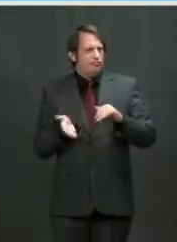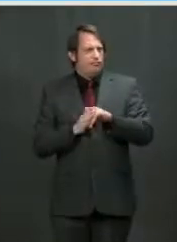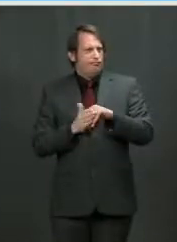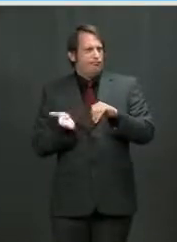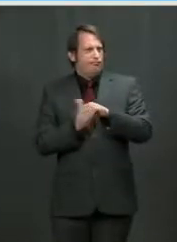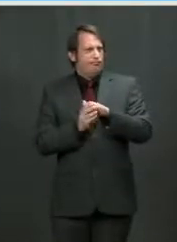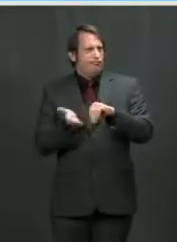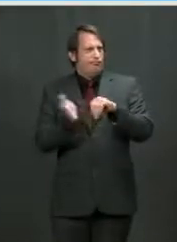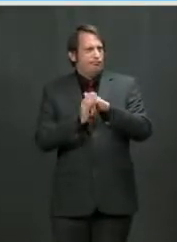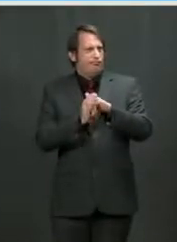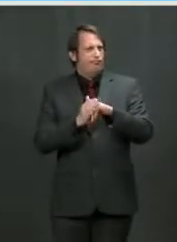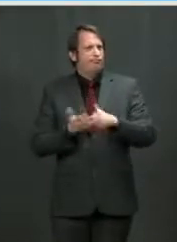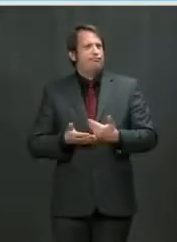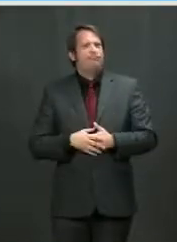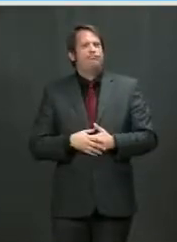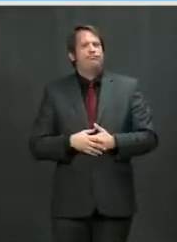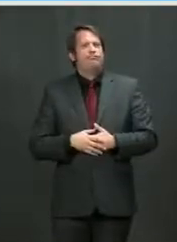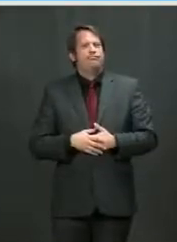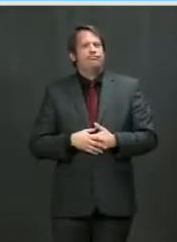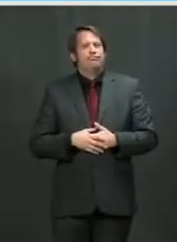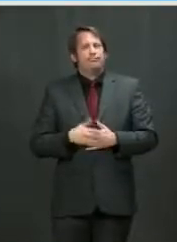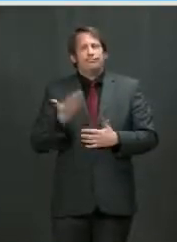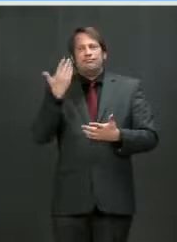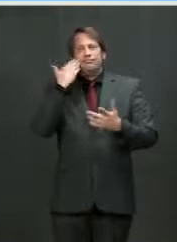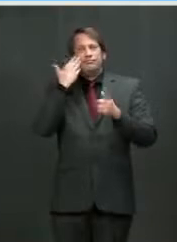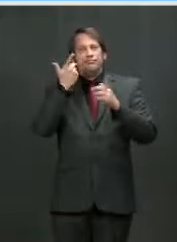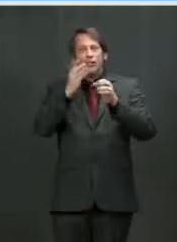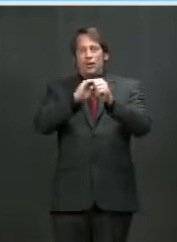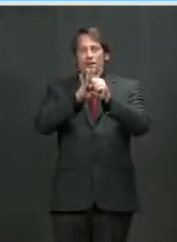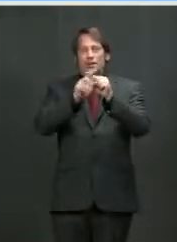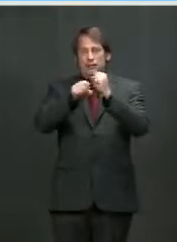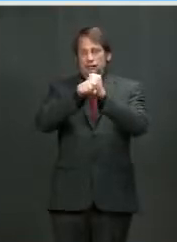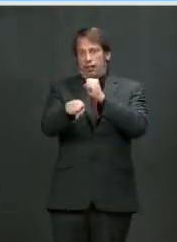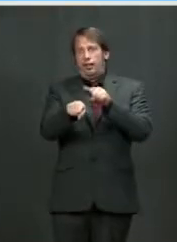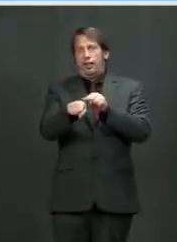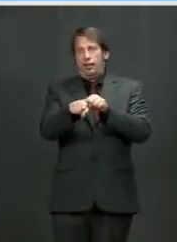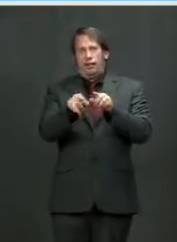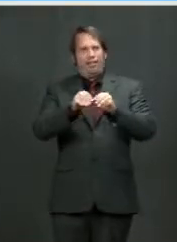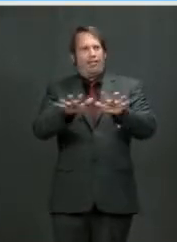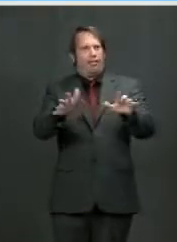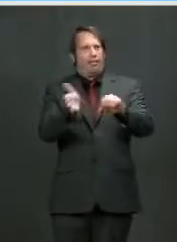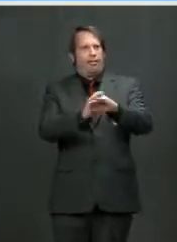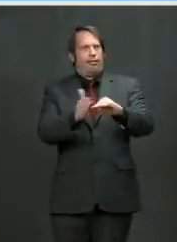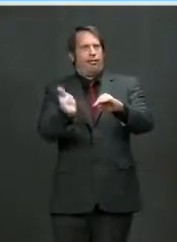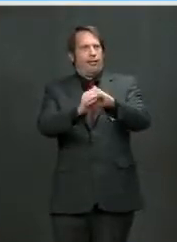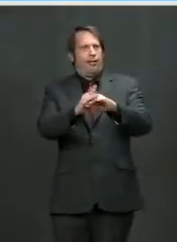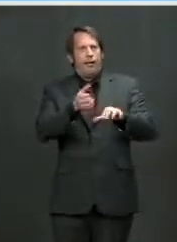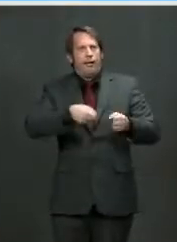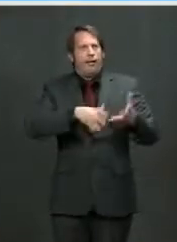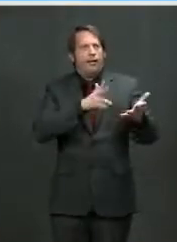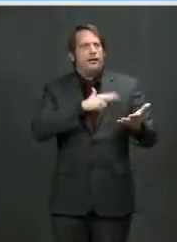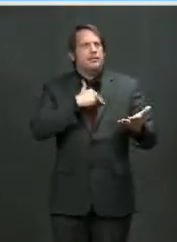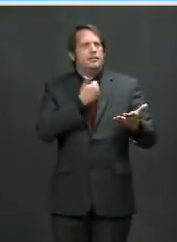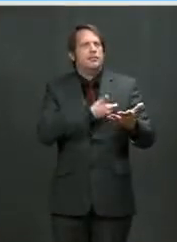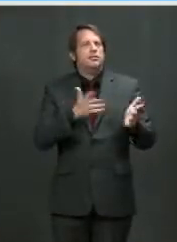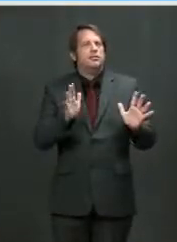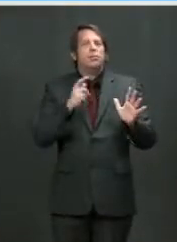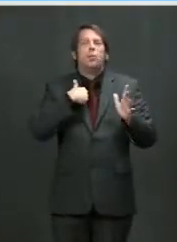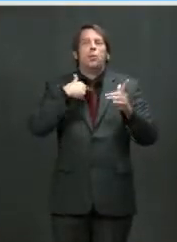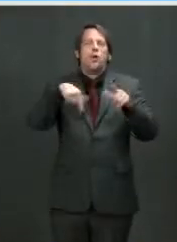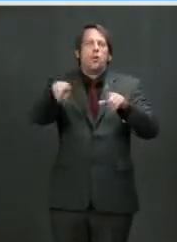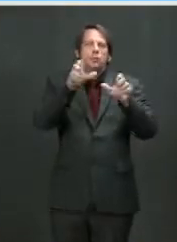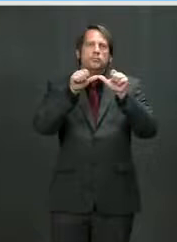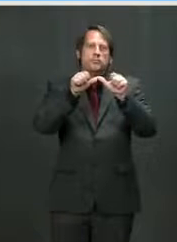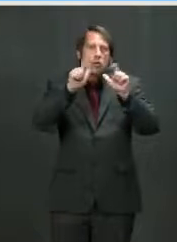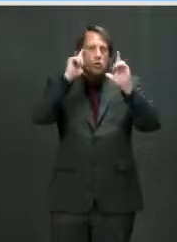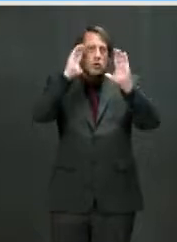reported, and increasing hospitalizations. And there is so much reason for so much hope. Thank you. I'll now turn things over to